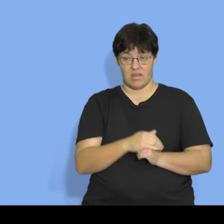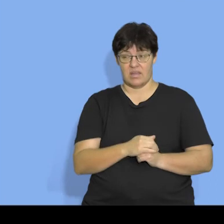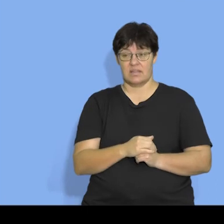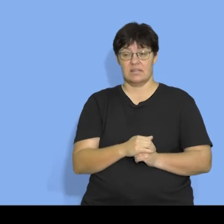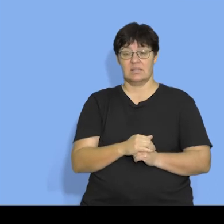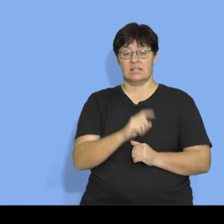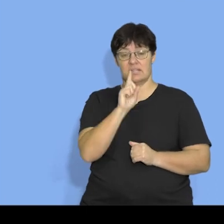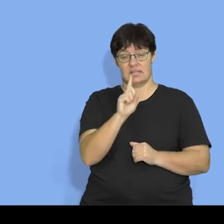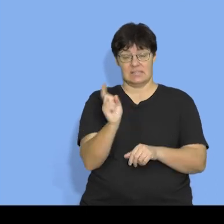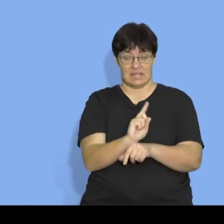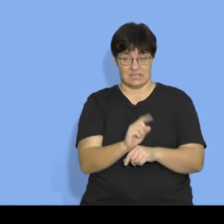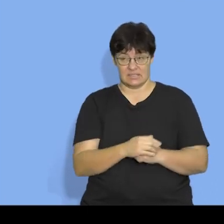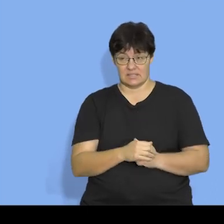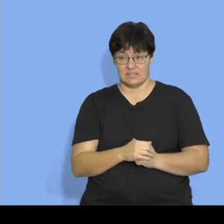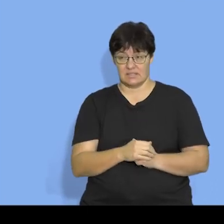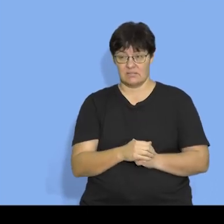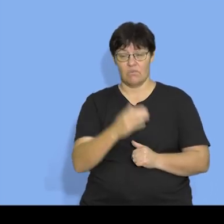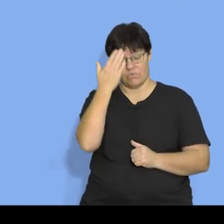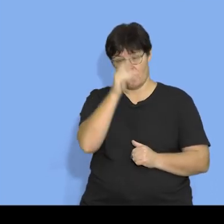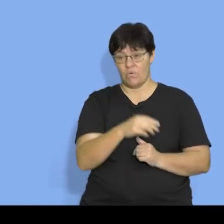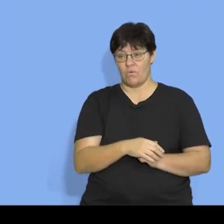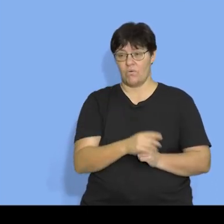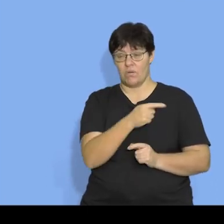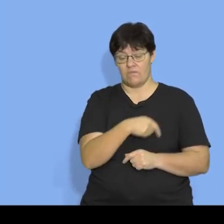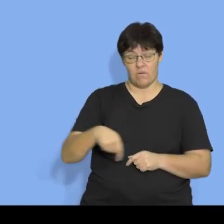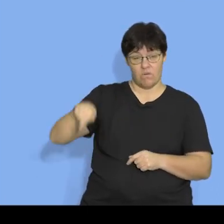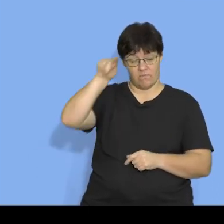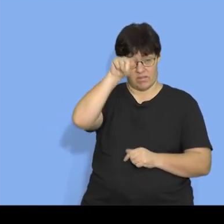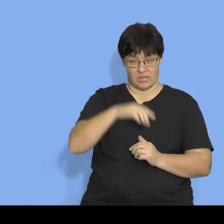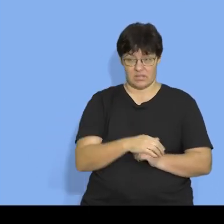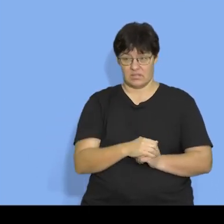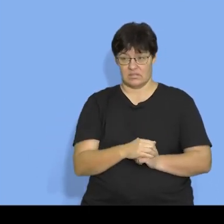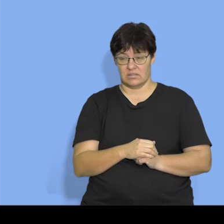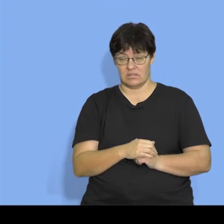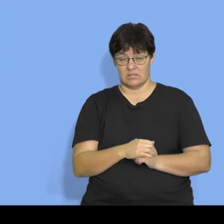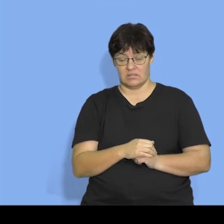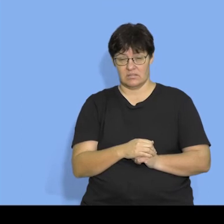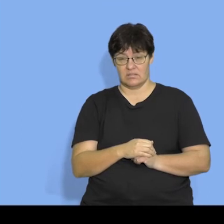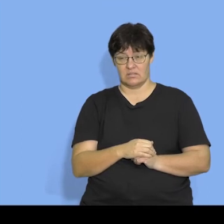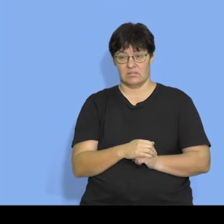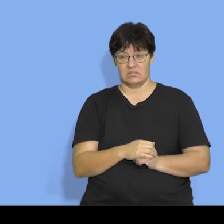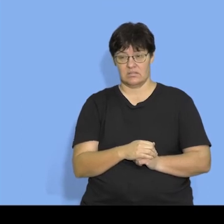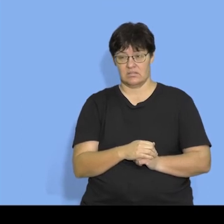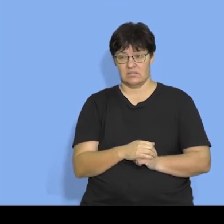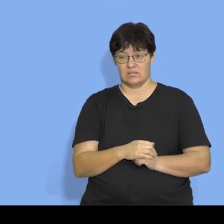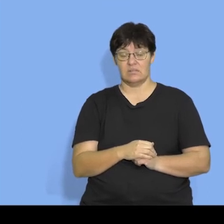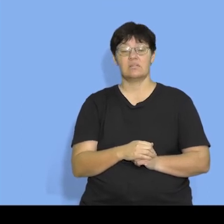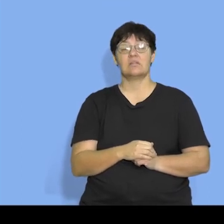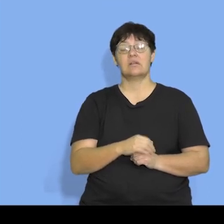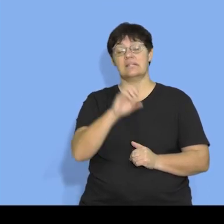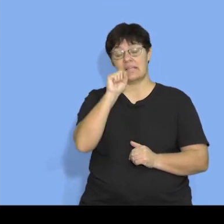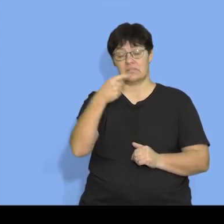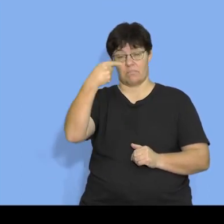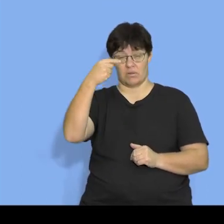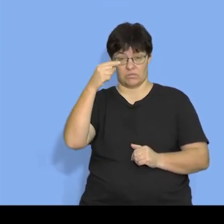divided by seconds. You know from maths, if I take that up to the top, it becomes seconds to the minus